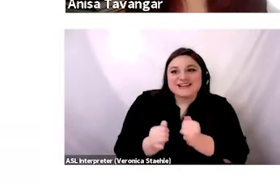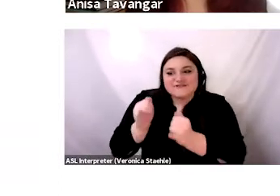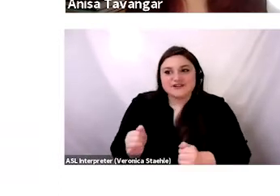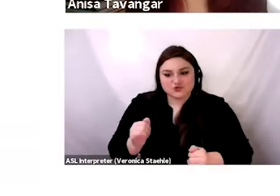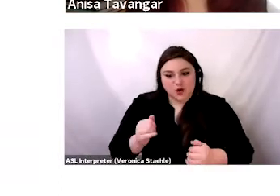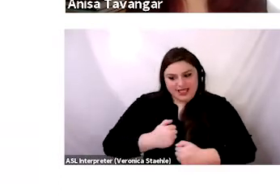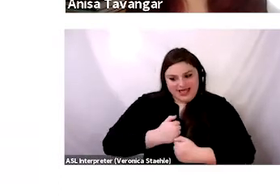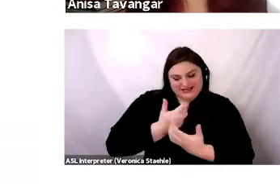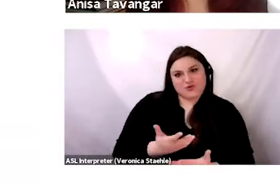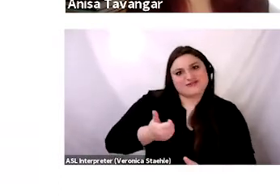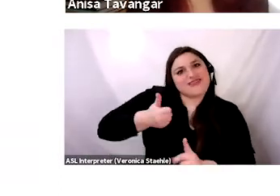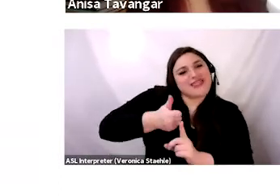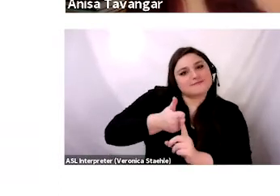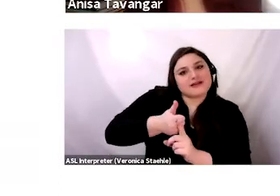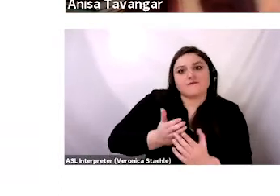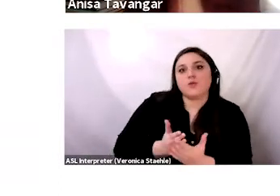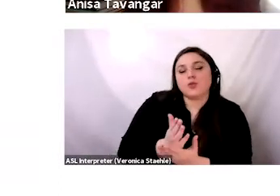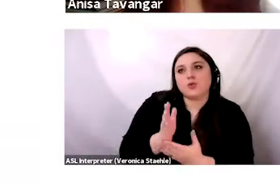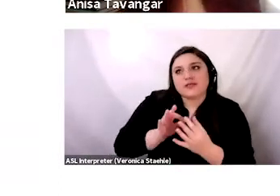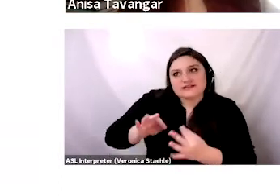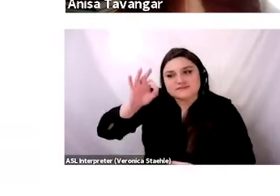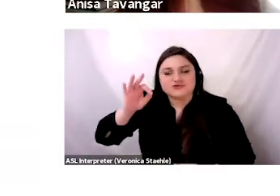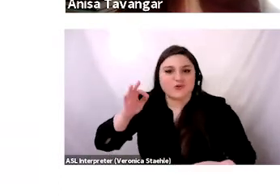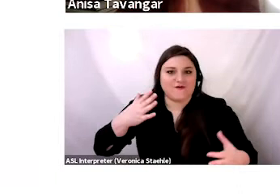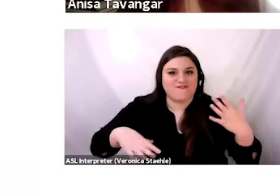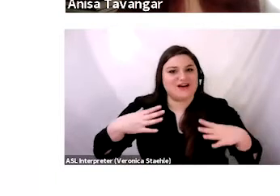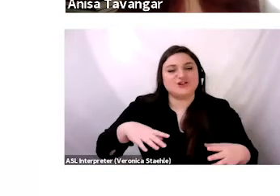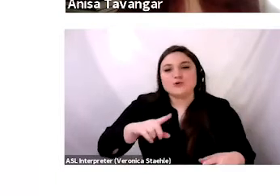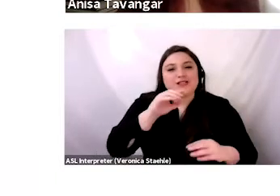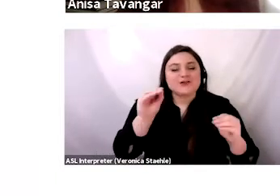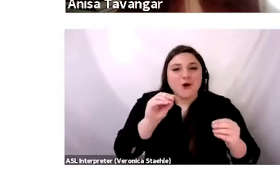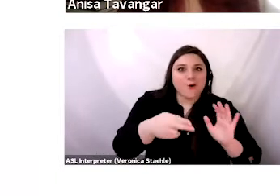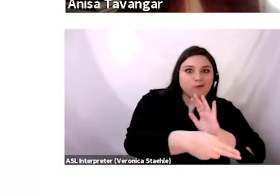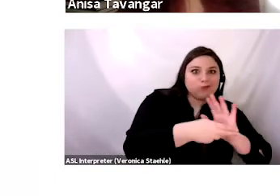to kind of think through what it means for themselves.